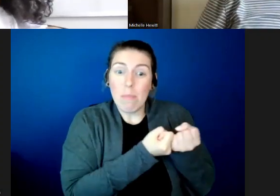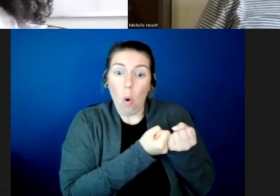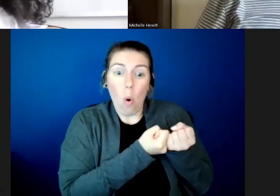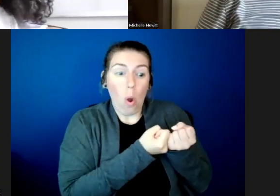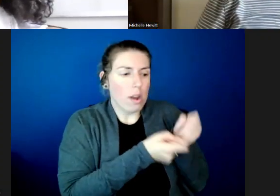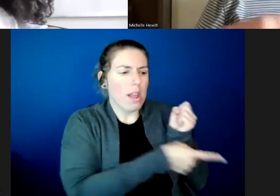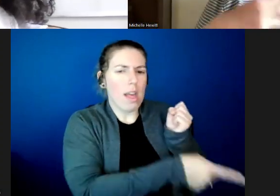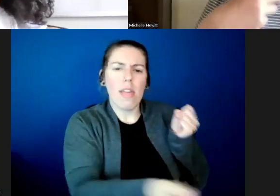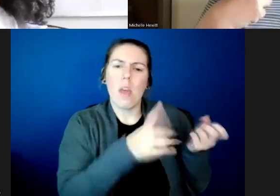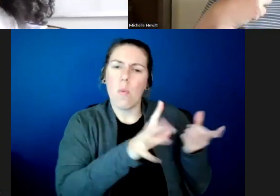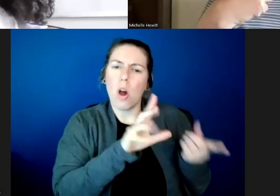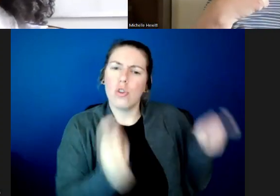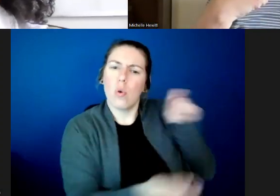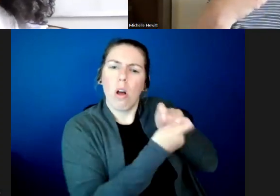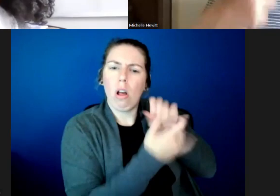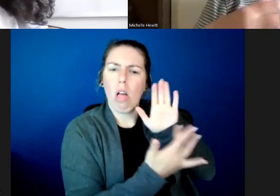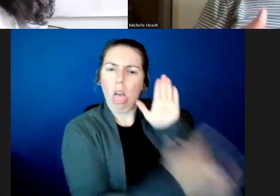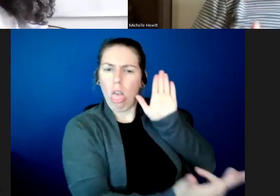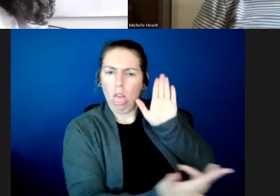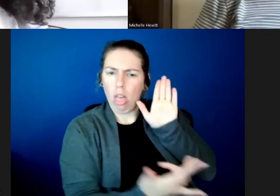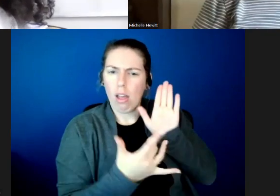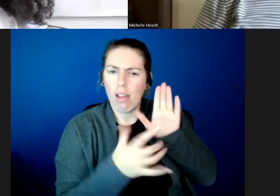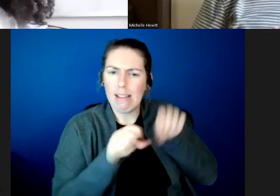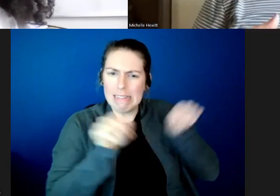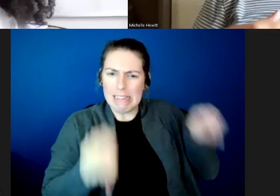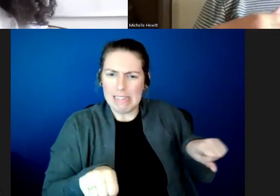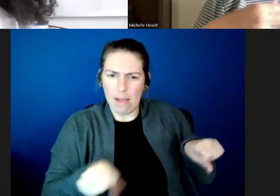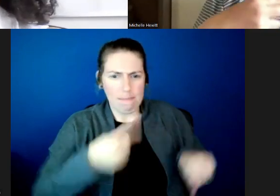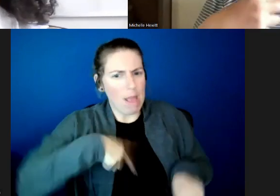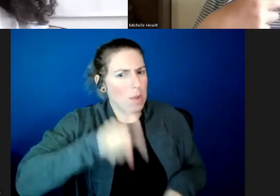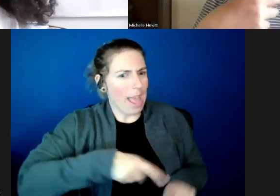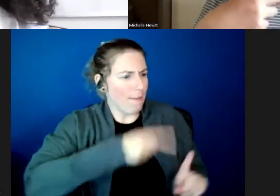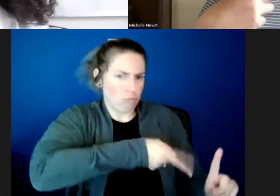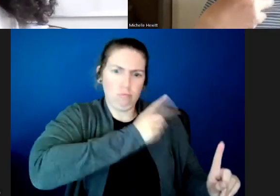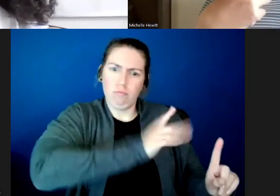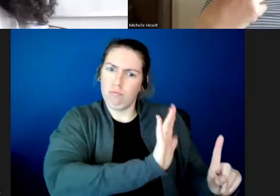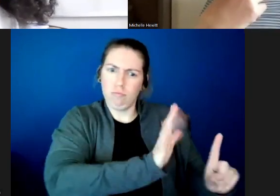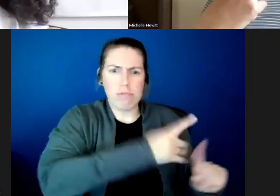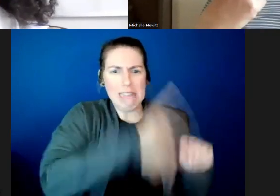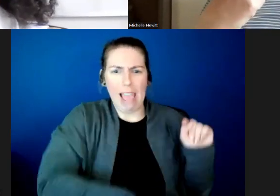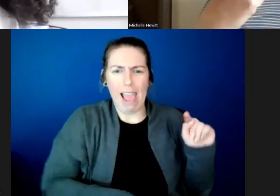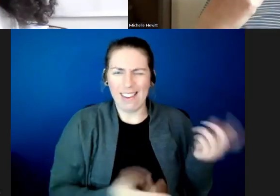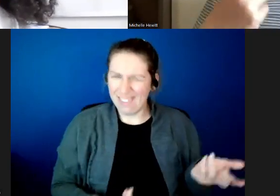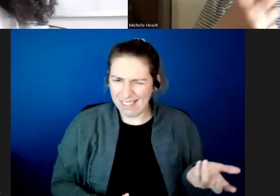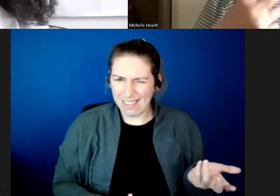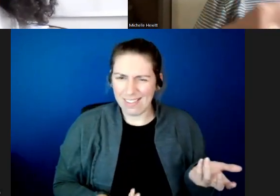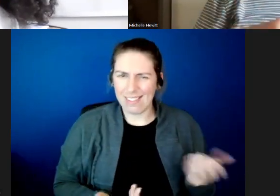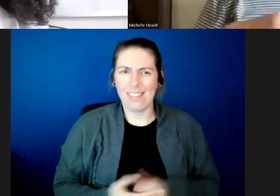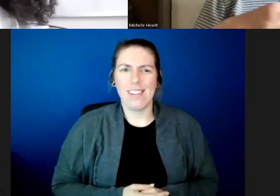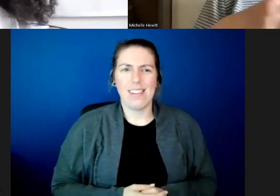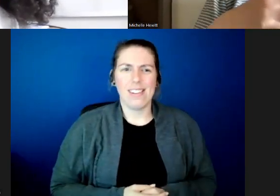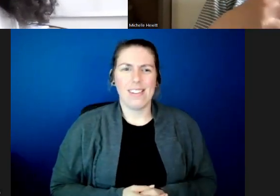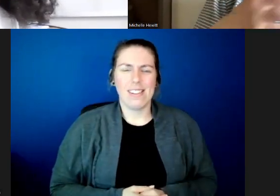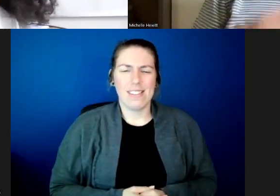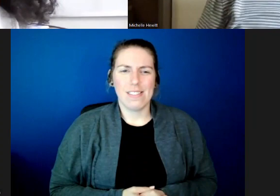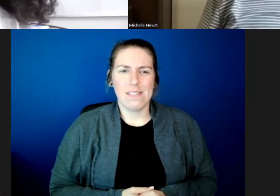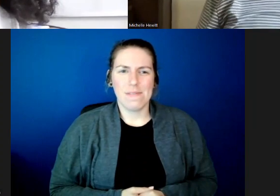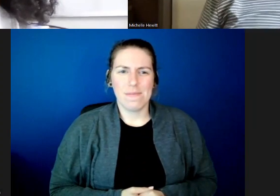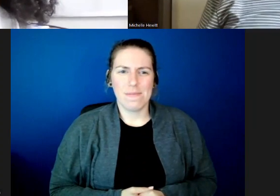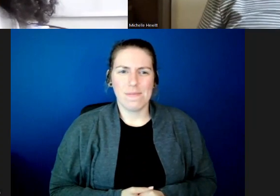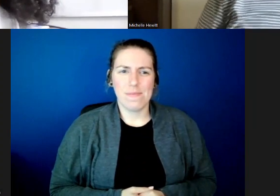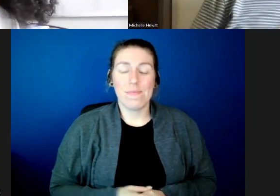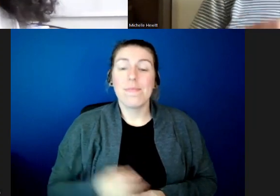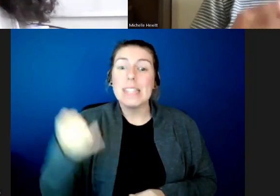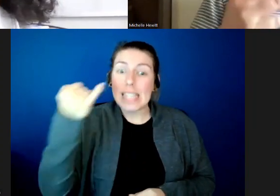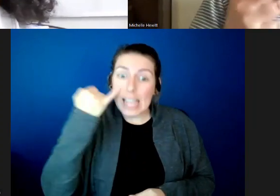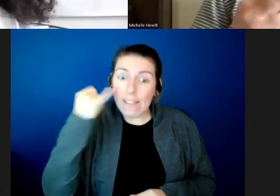the system and that we must chase them down. And that it's not that we examine why, if there are